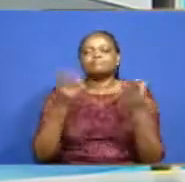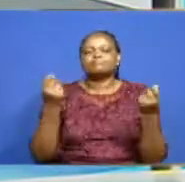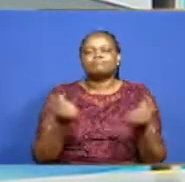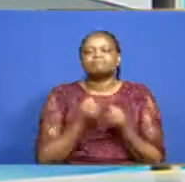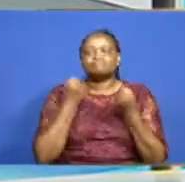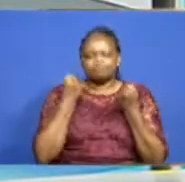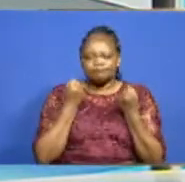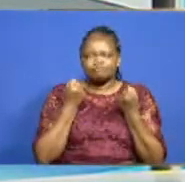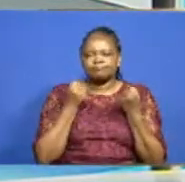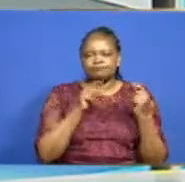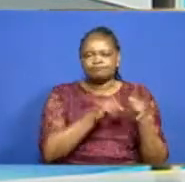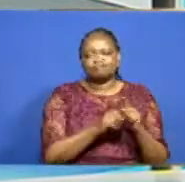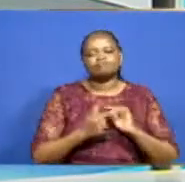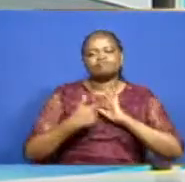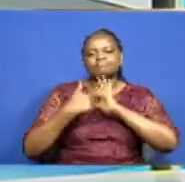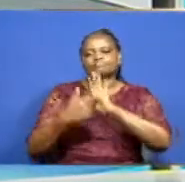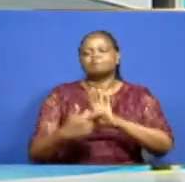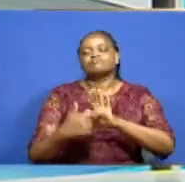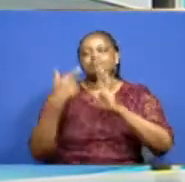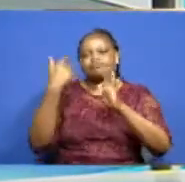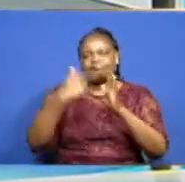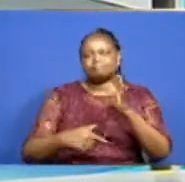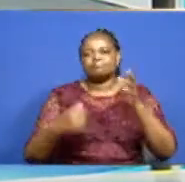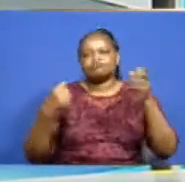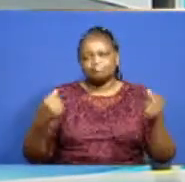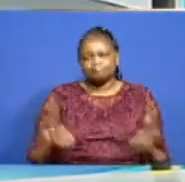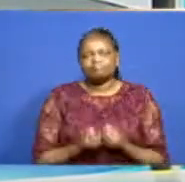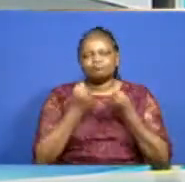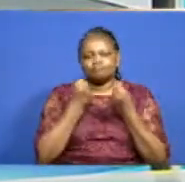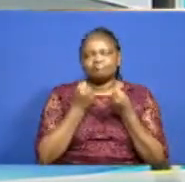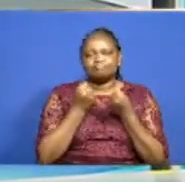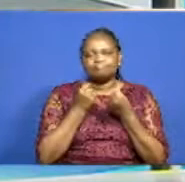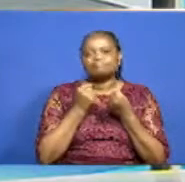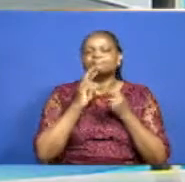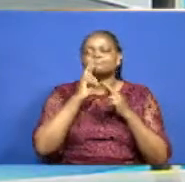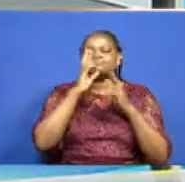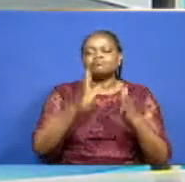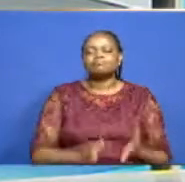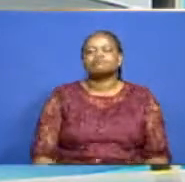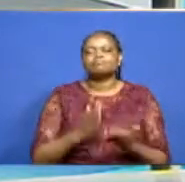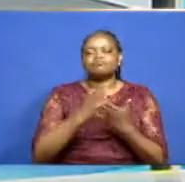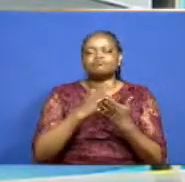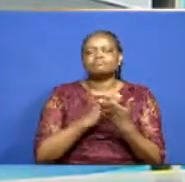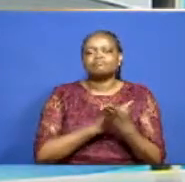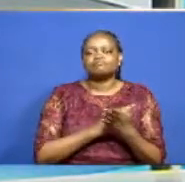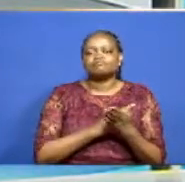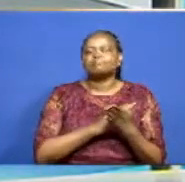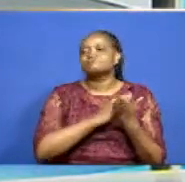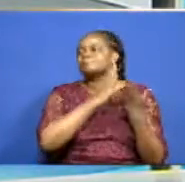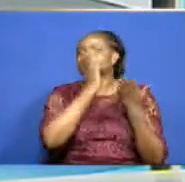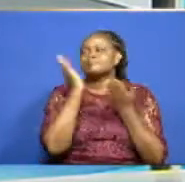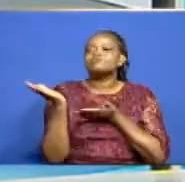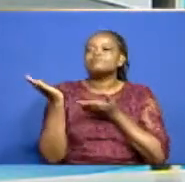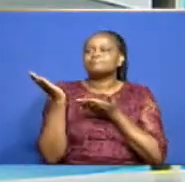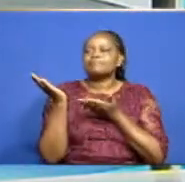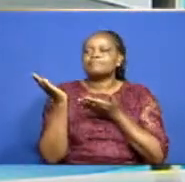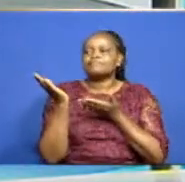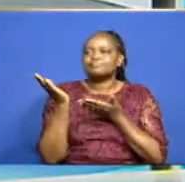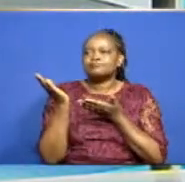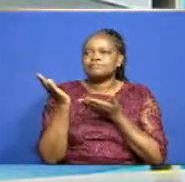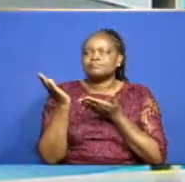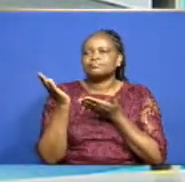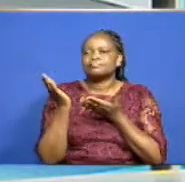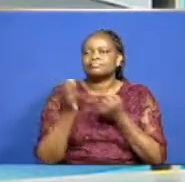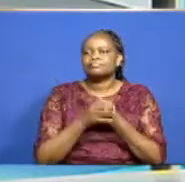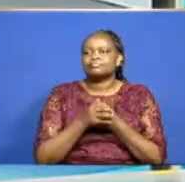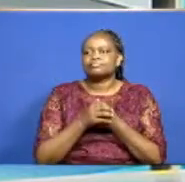latest developments of these particular issues for you. And this is our reporter's diary, just to give you a glimpse of what our reporters are out and